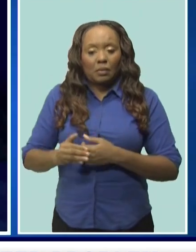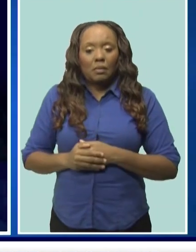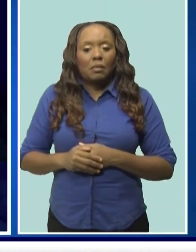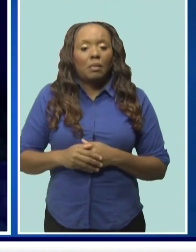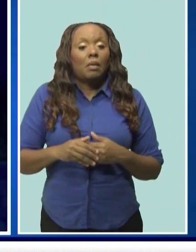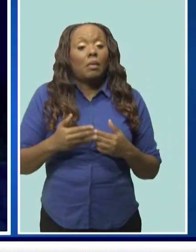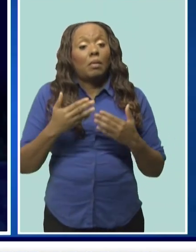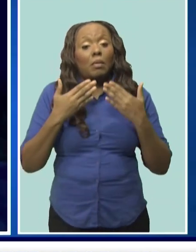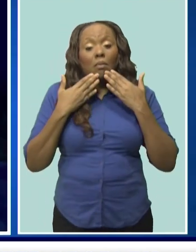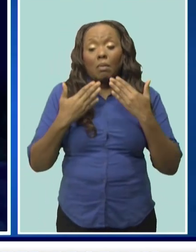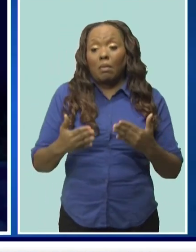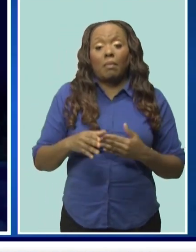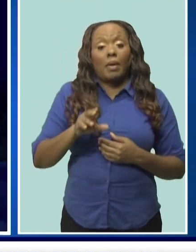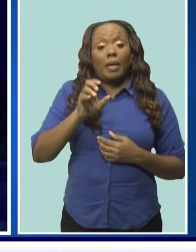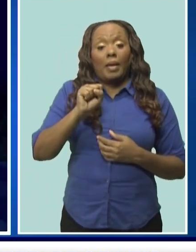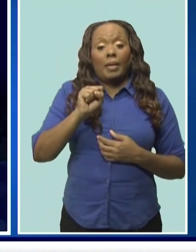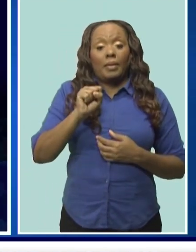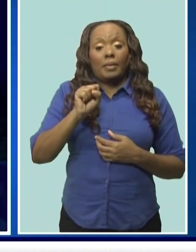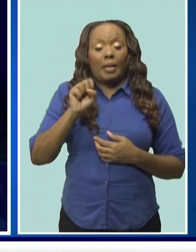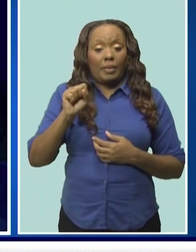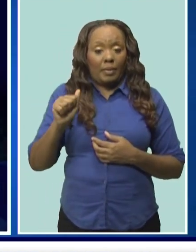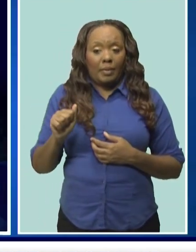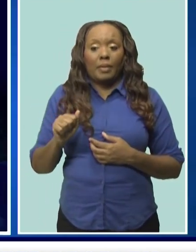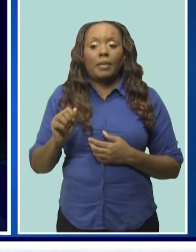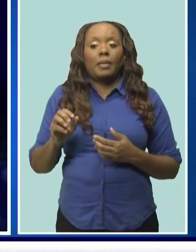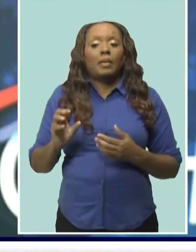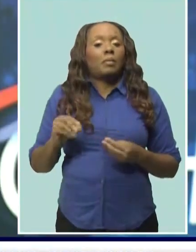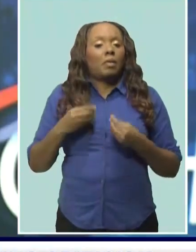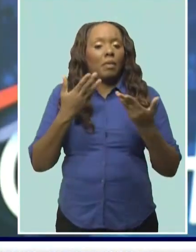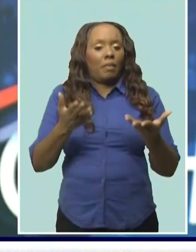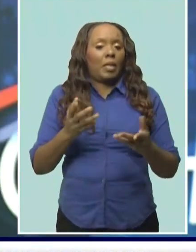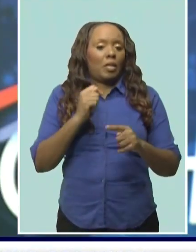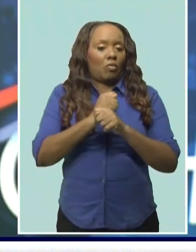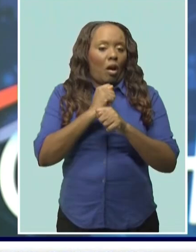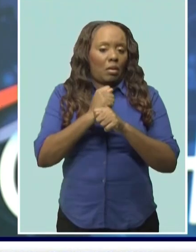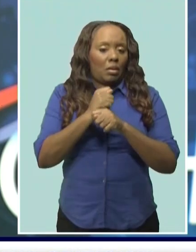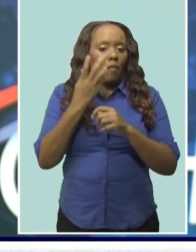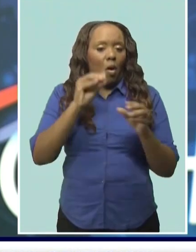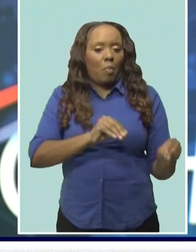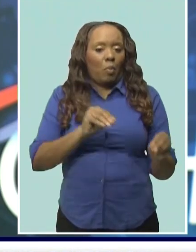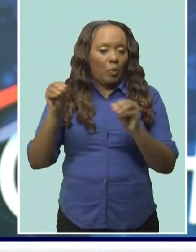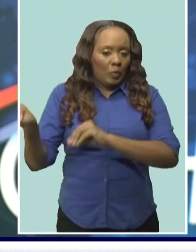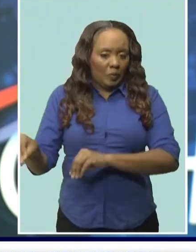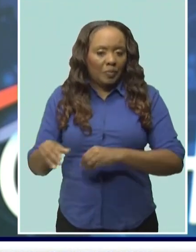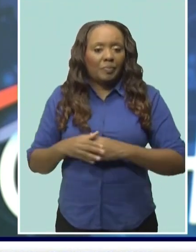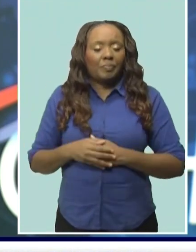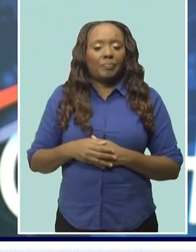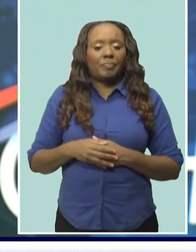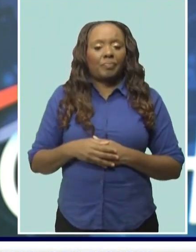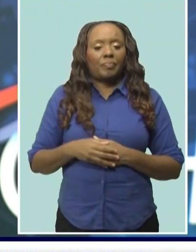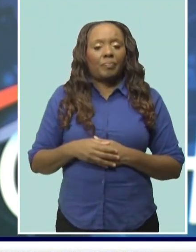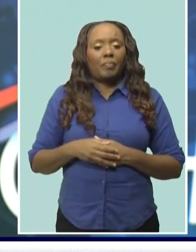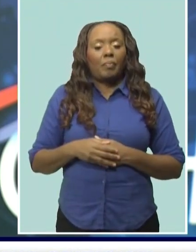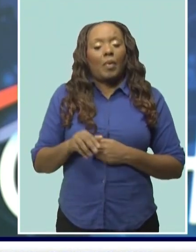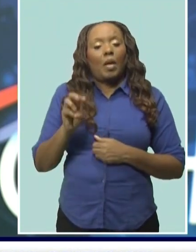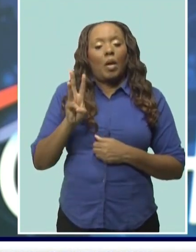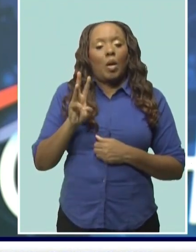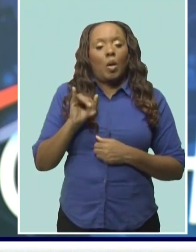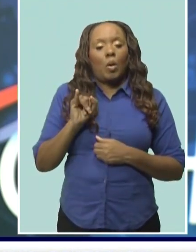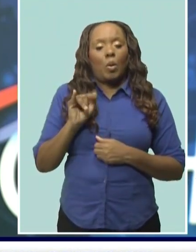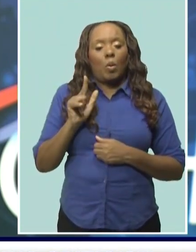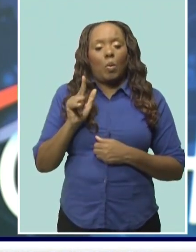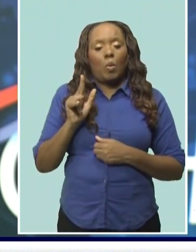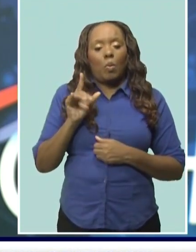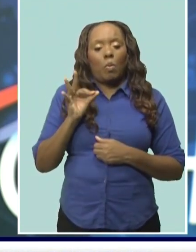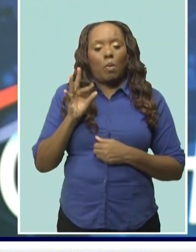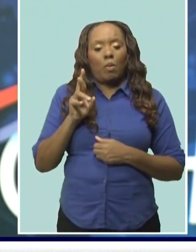come aboard and providing some trucks. Minister of Home Affairs and Information Wilfred Abrams has hit back